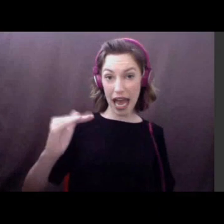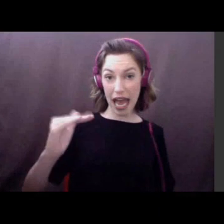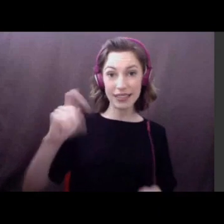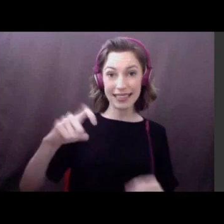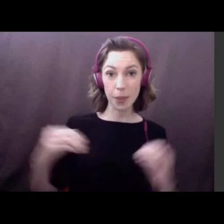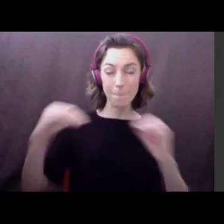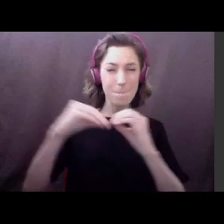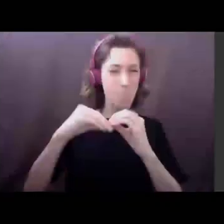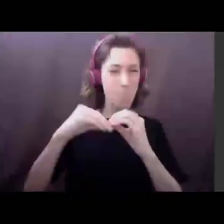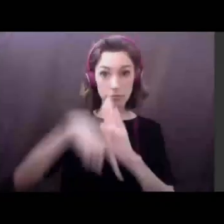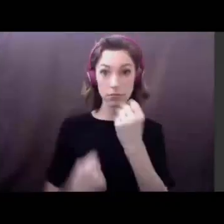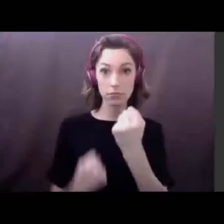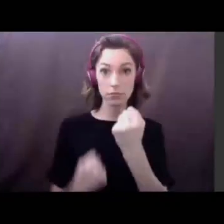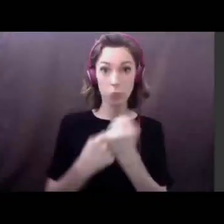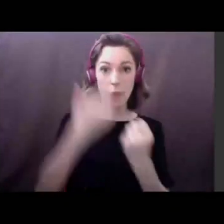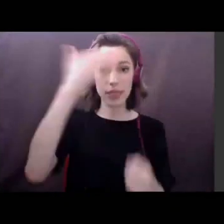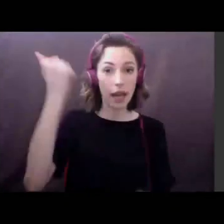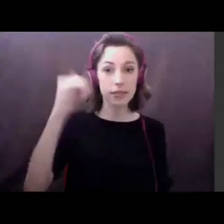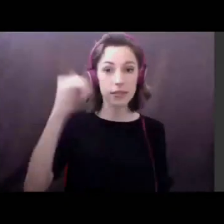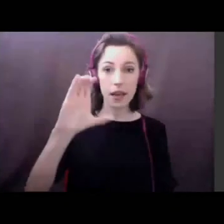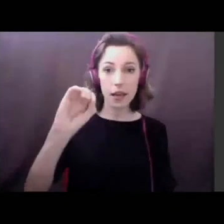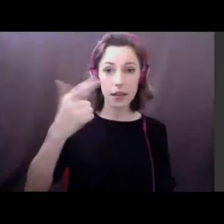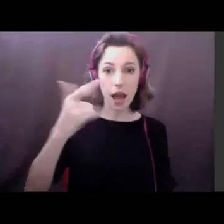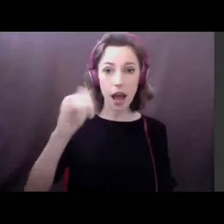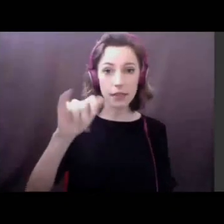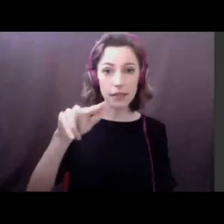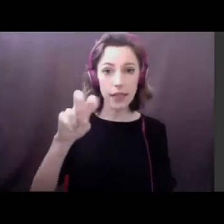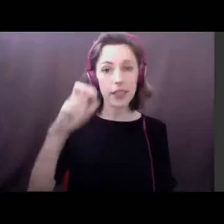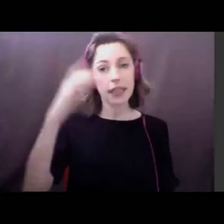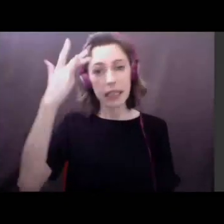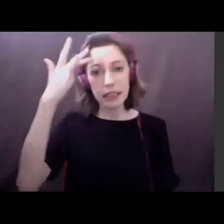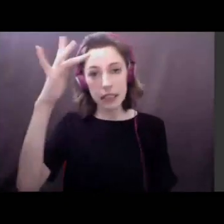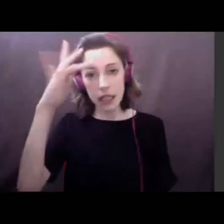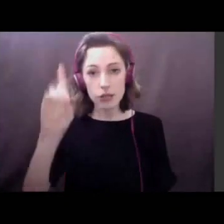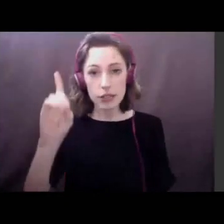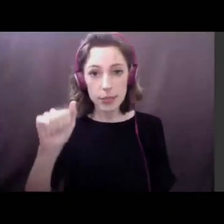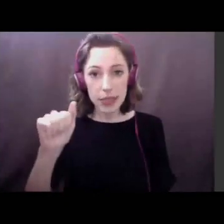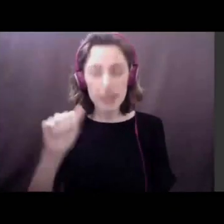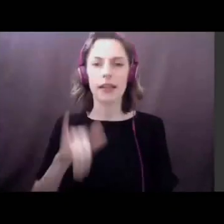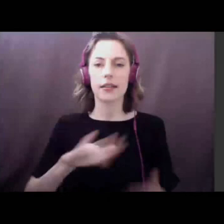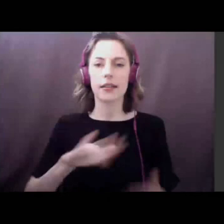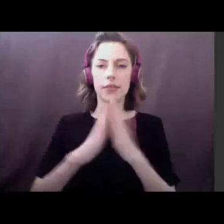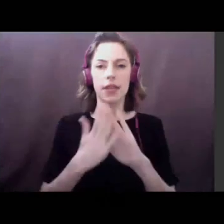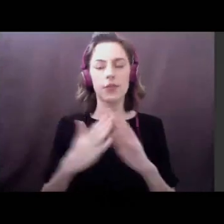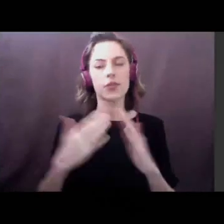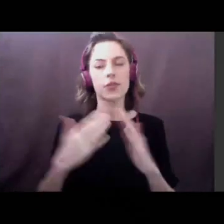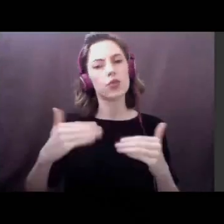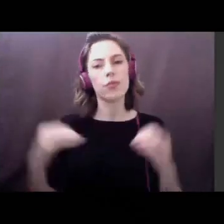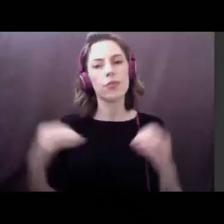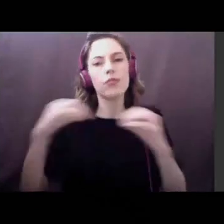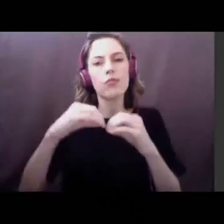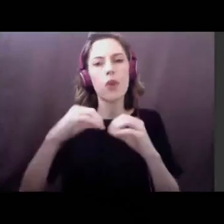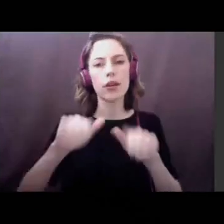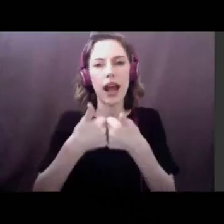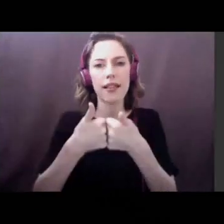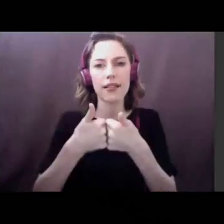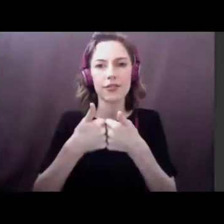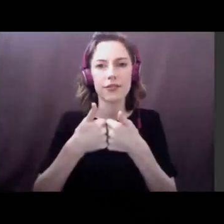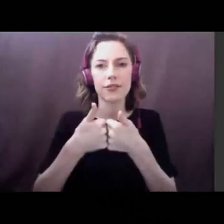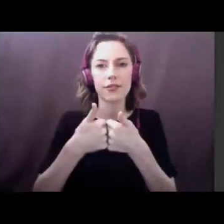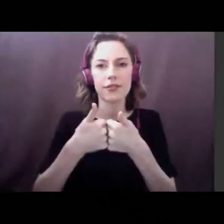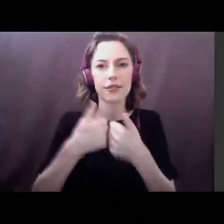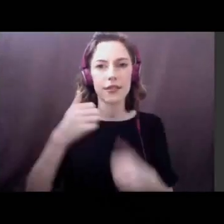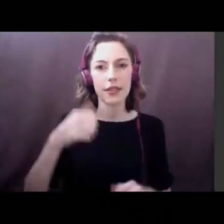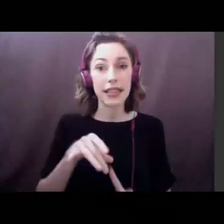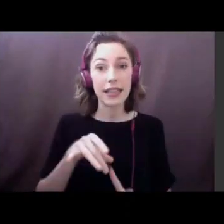challenging, especially when there's a lack of technical experts in the countries that we work in. And that should not be